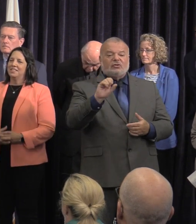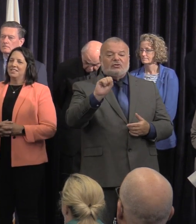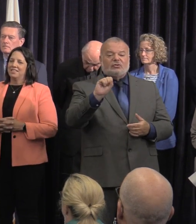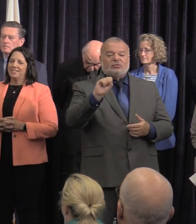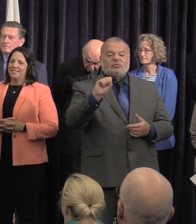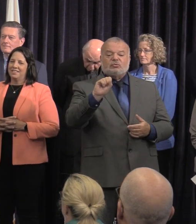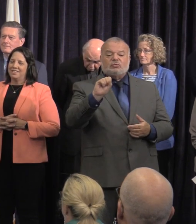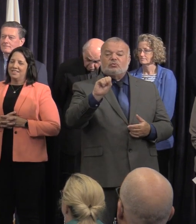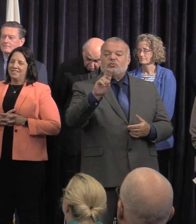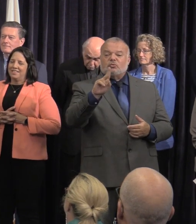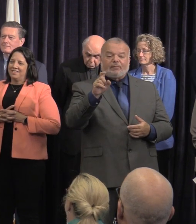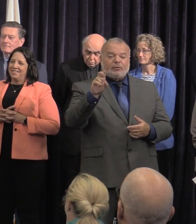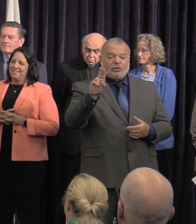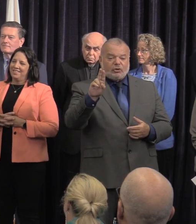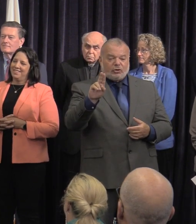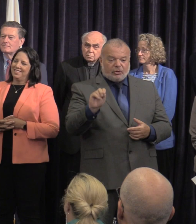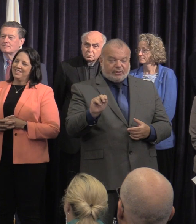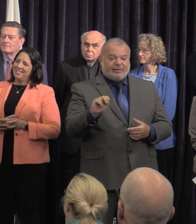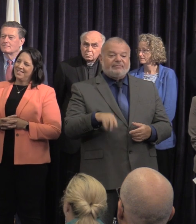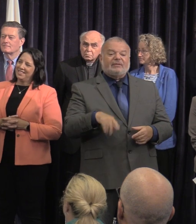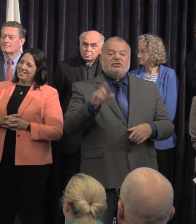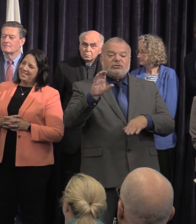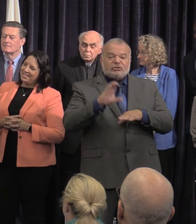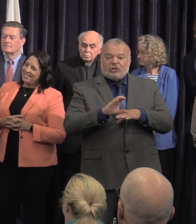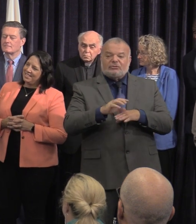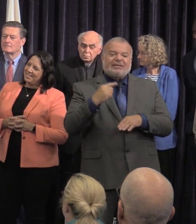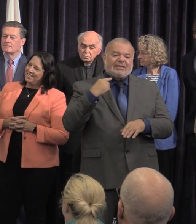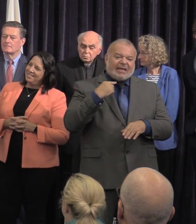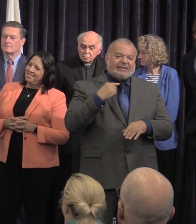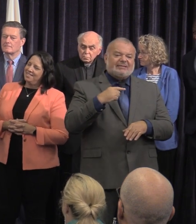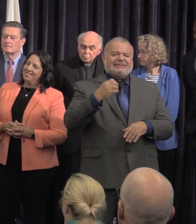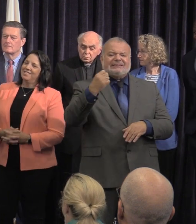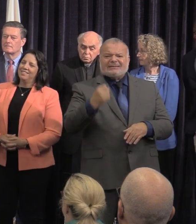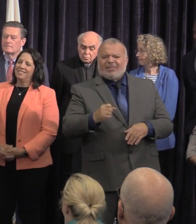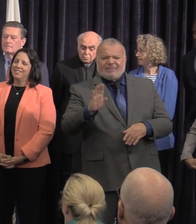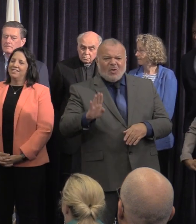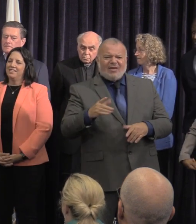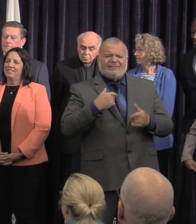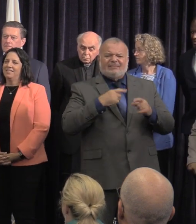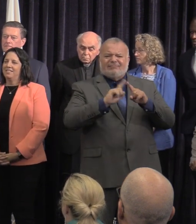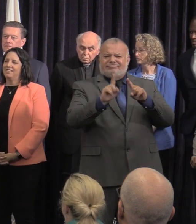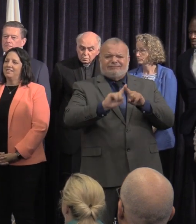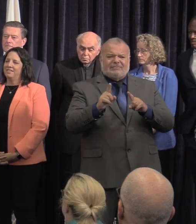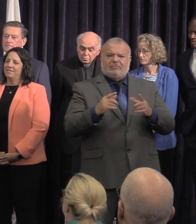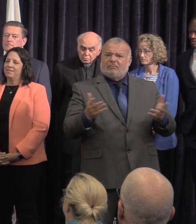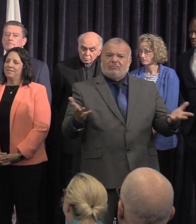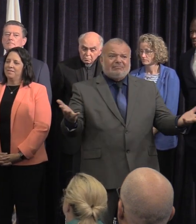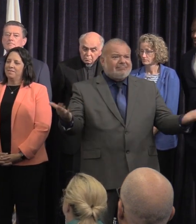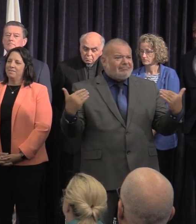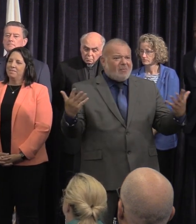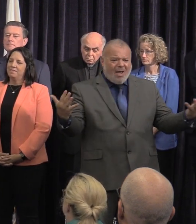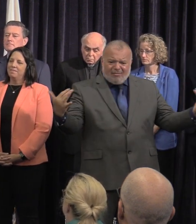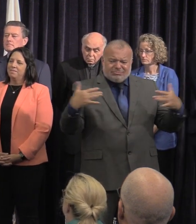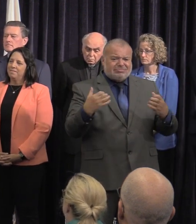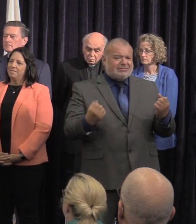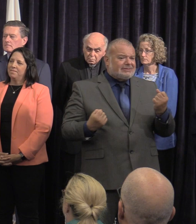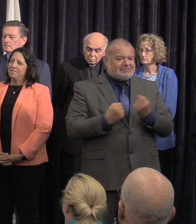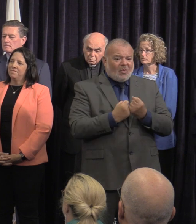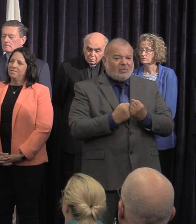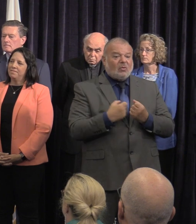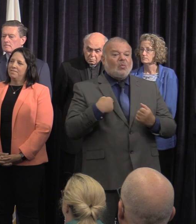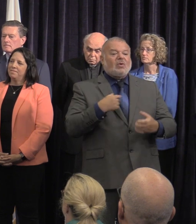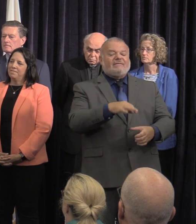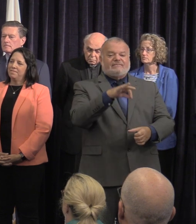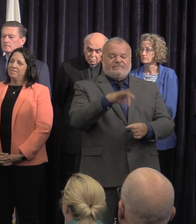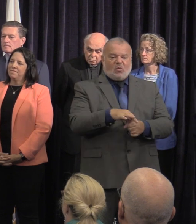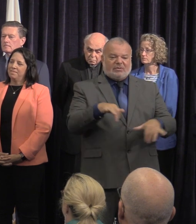NADIC, A Place to Turn, Project Just Because, and many, many more, with all of their help and support, we were able to